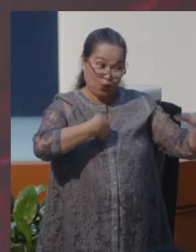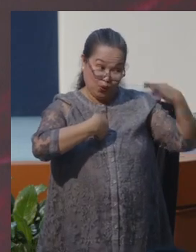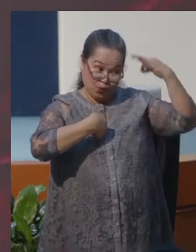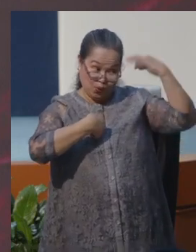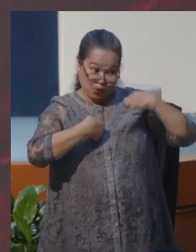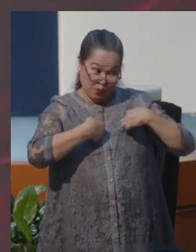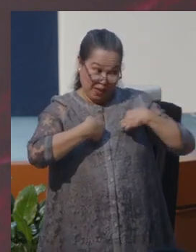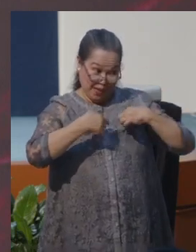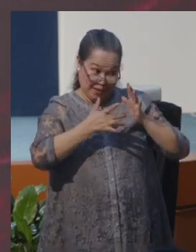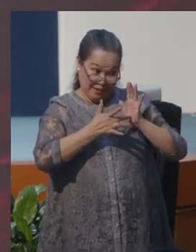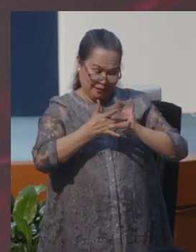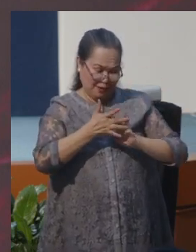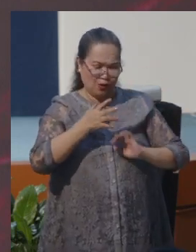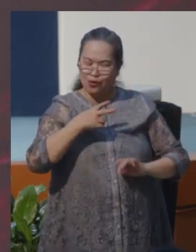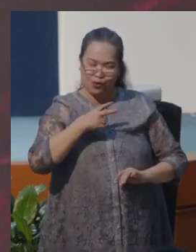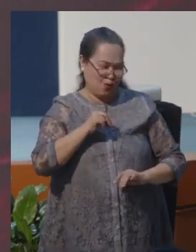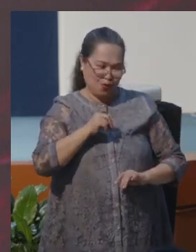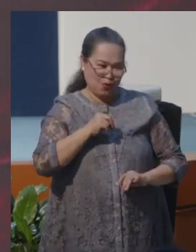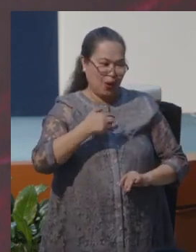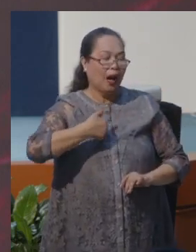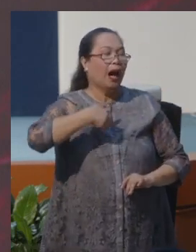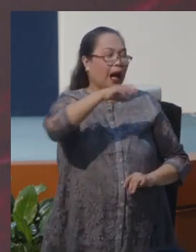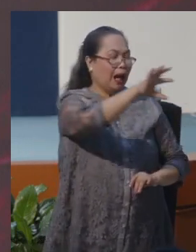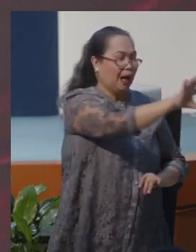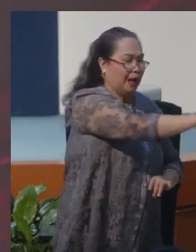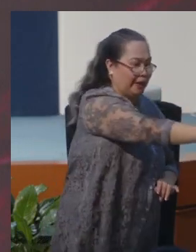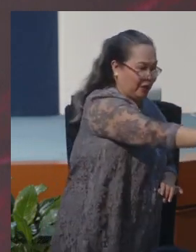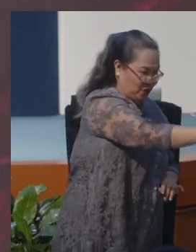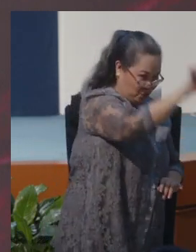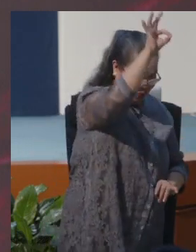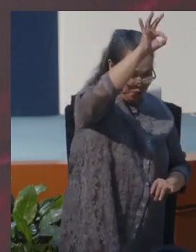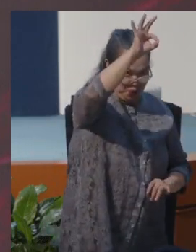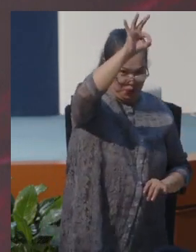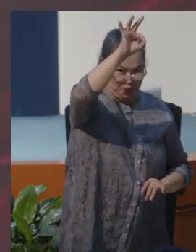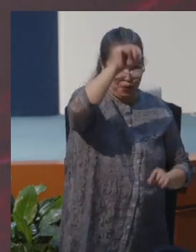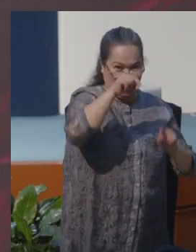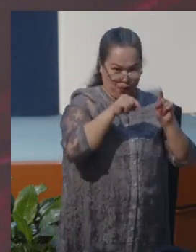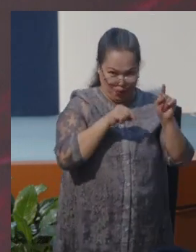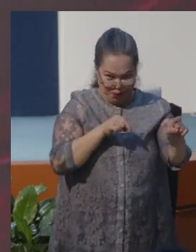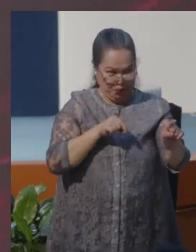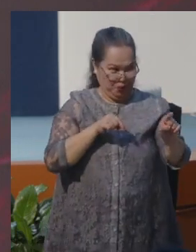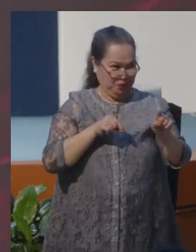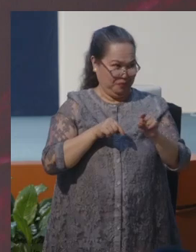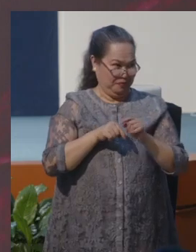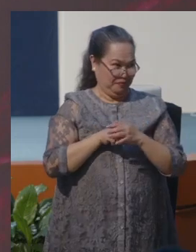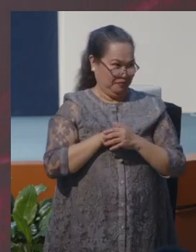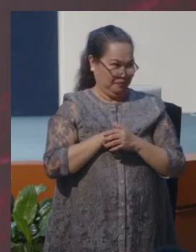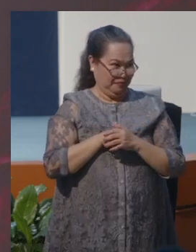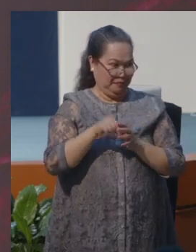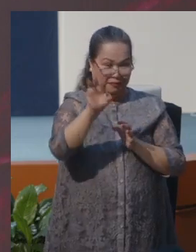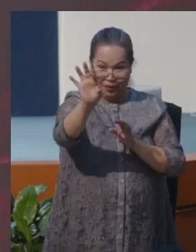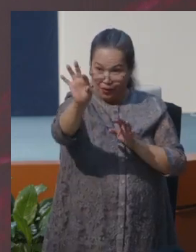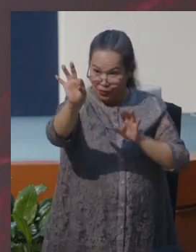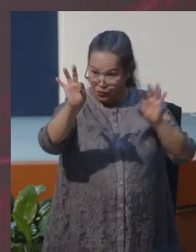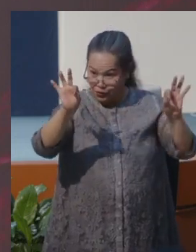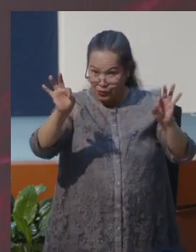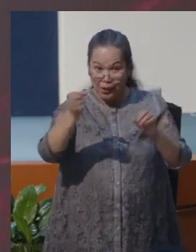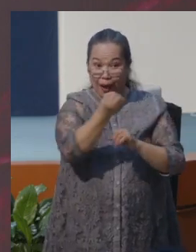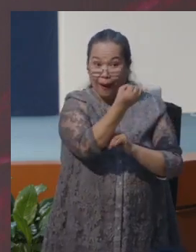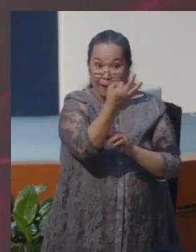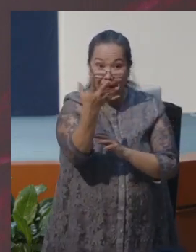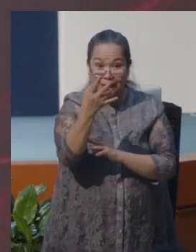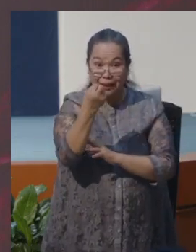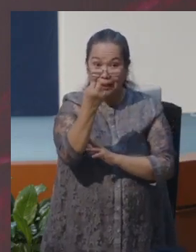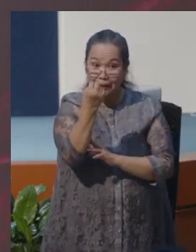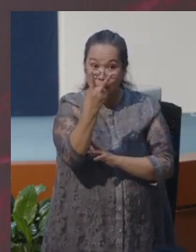you. Yung salitang chose sa verse 13, and he chose from them 12, yung